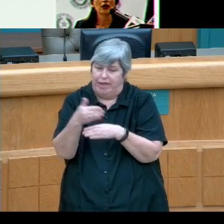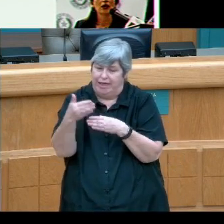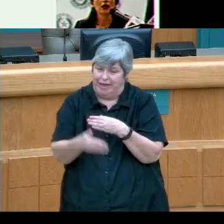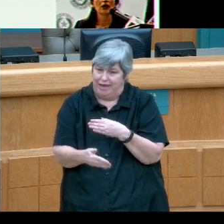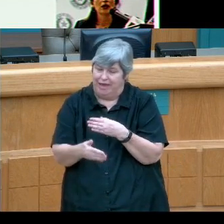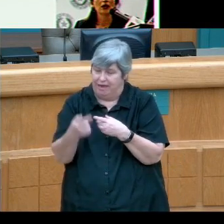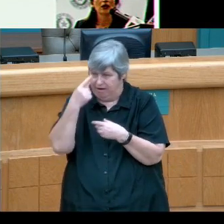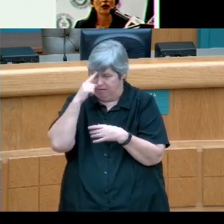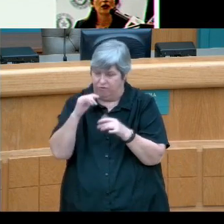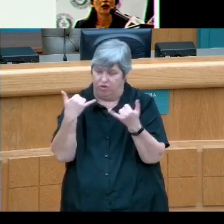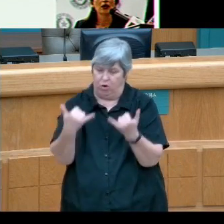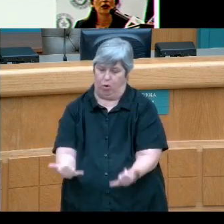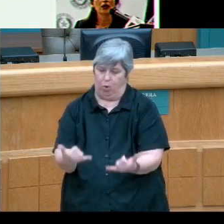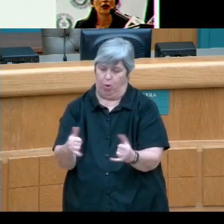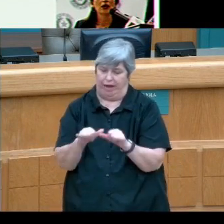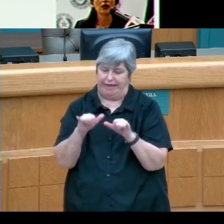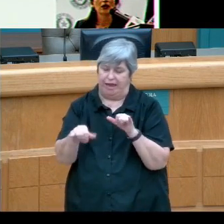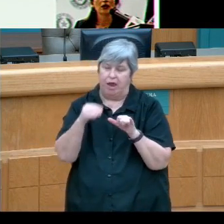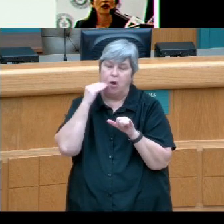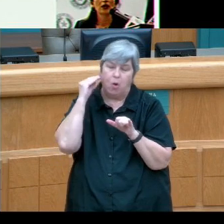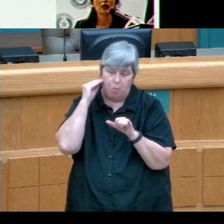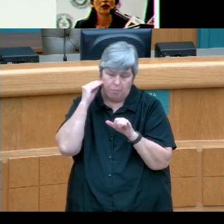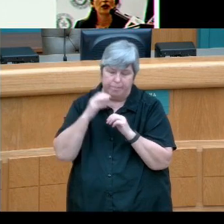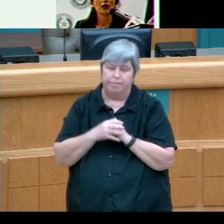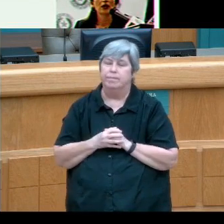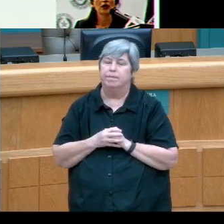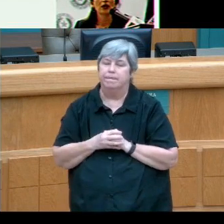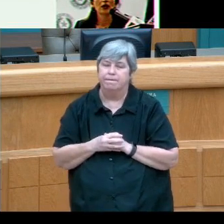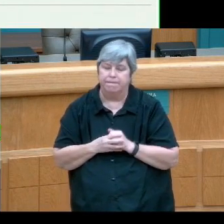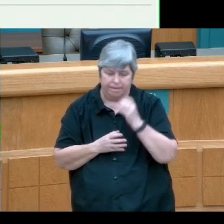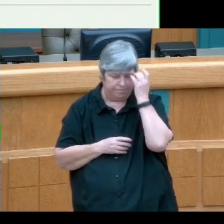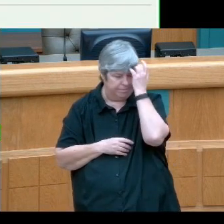as I know, for the current interventions that are in place.